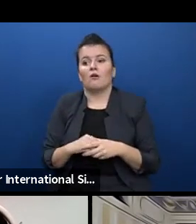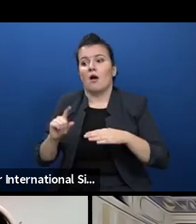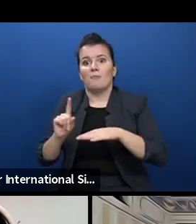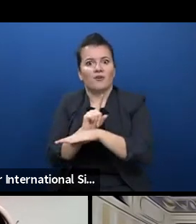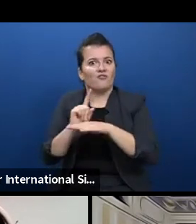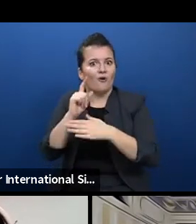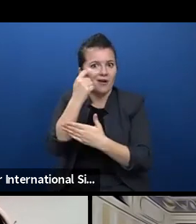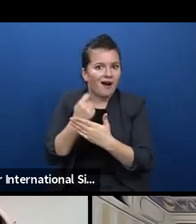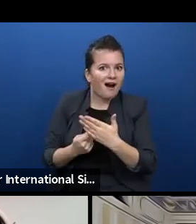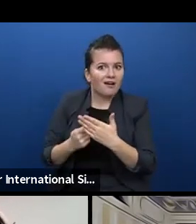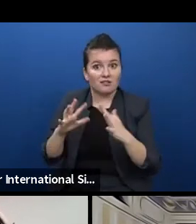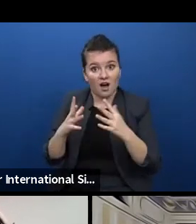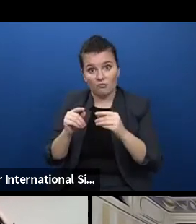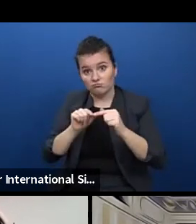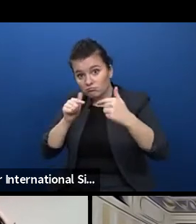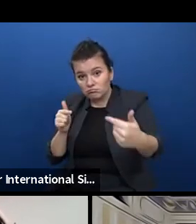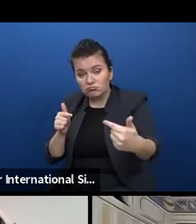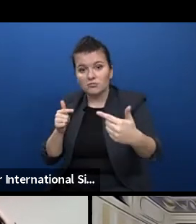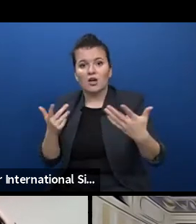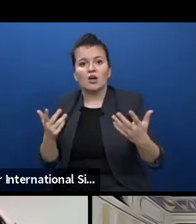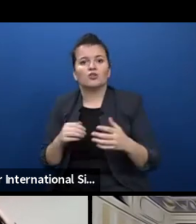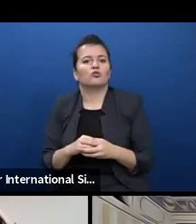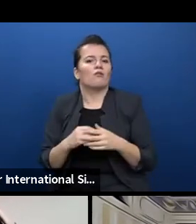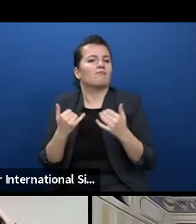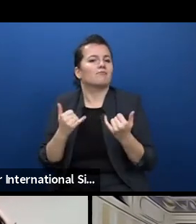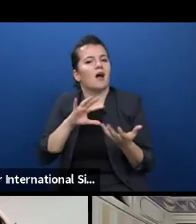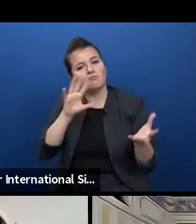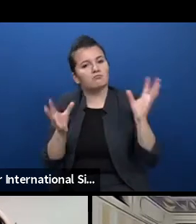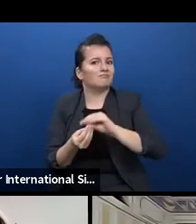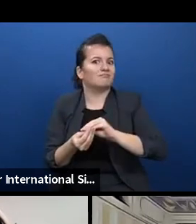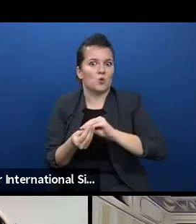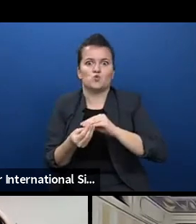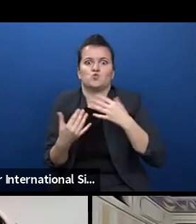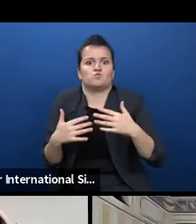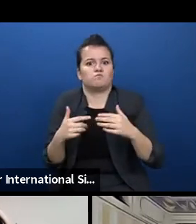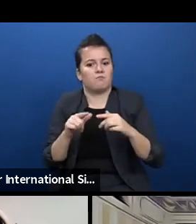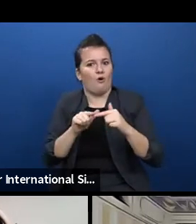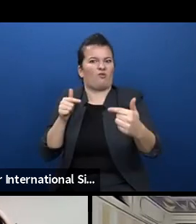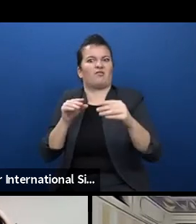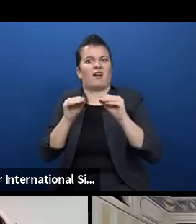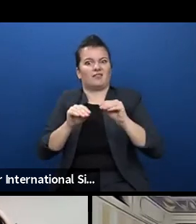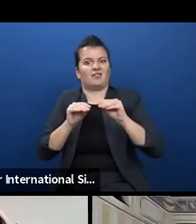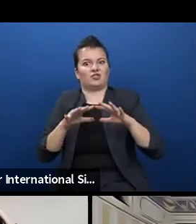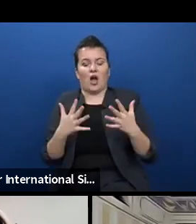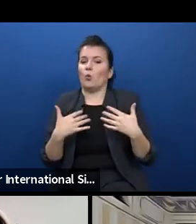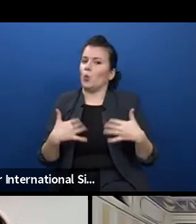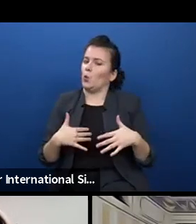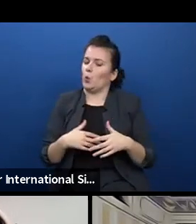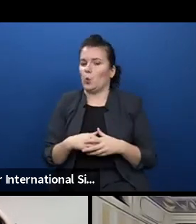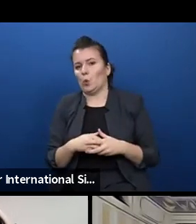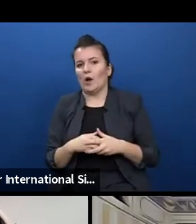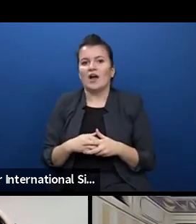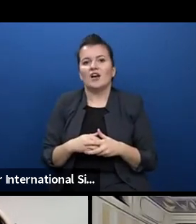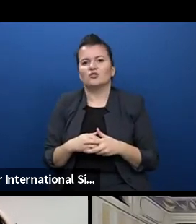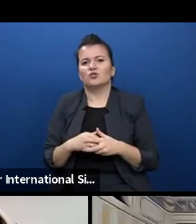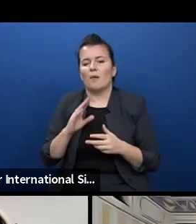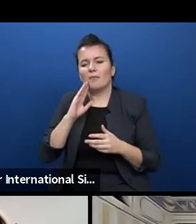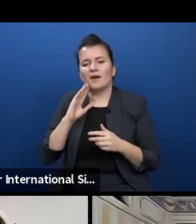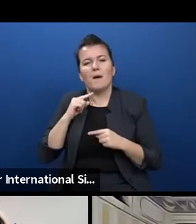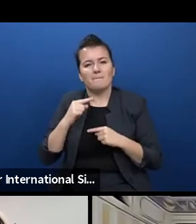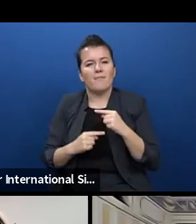the challenges of this kind of online teaching. So, well, this is going to be more elaborated, but I think pathways is